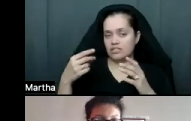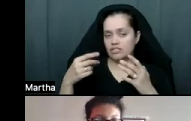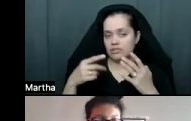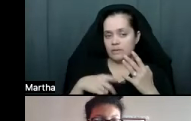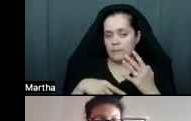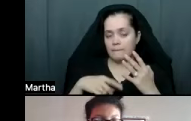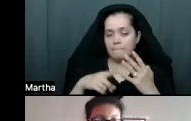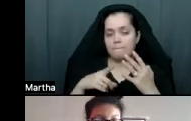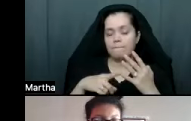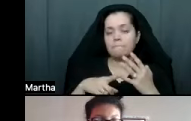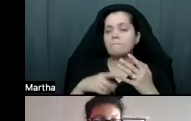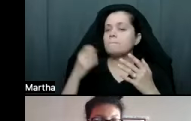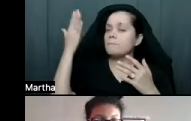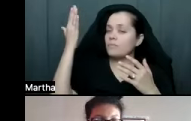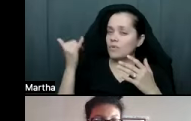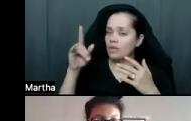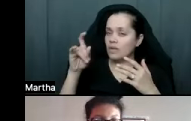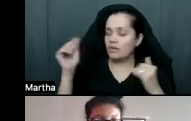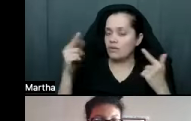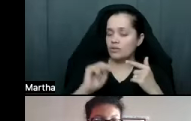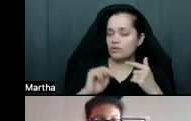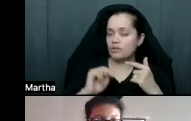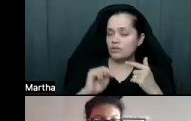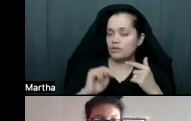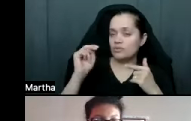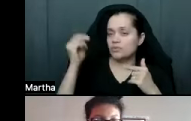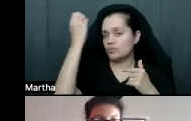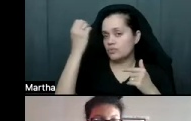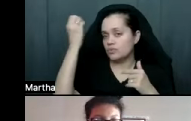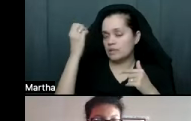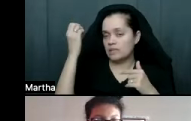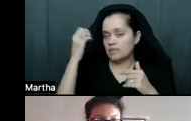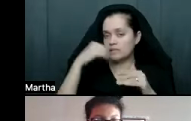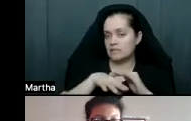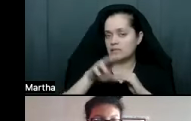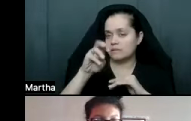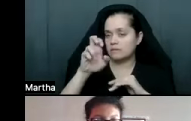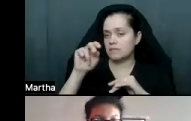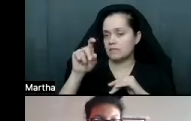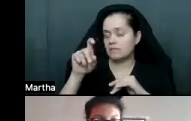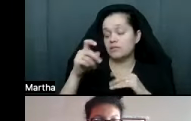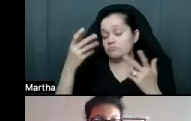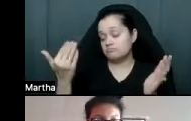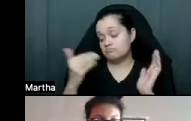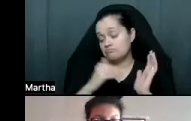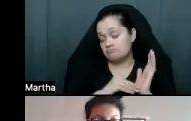So why all these Northern Europeans in Minnesota? Well, again, maybe the